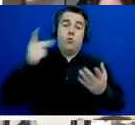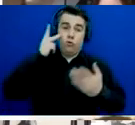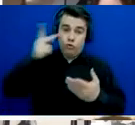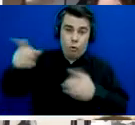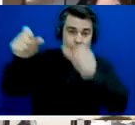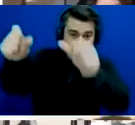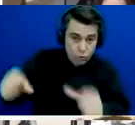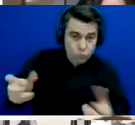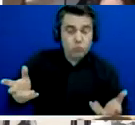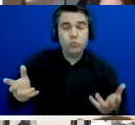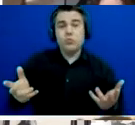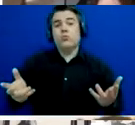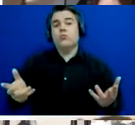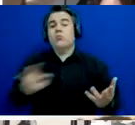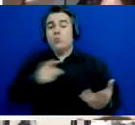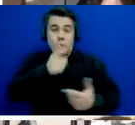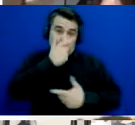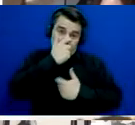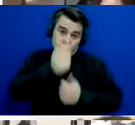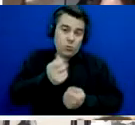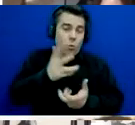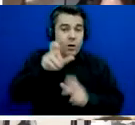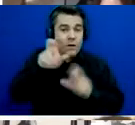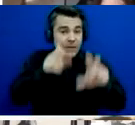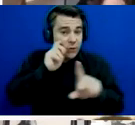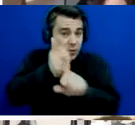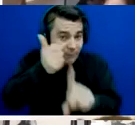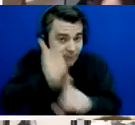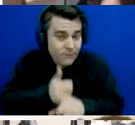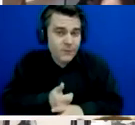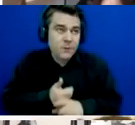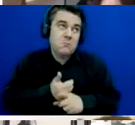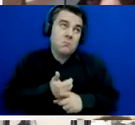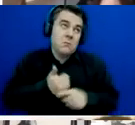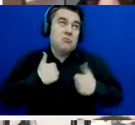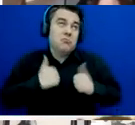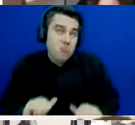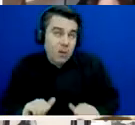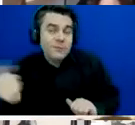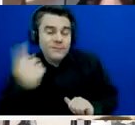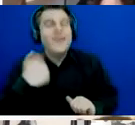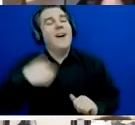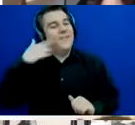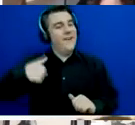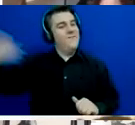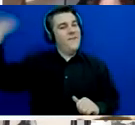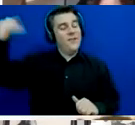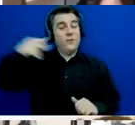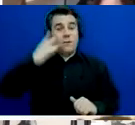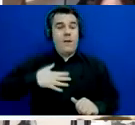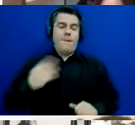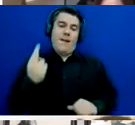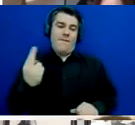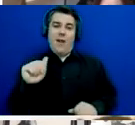them, you are interested in investing in yourself, at least, or trying something. I know that when I first saw my best friend Erin